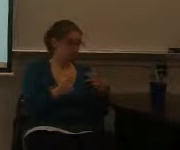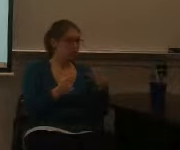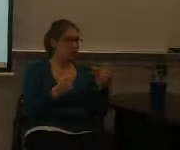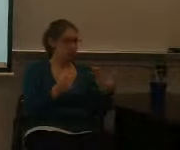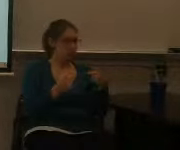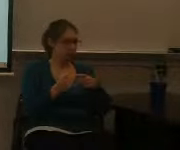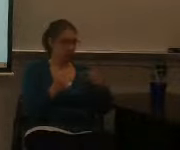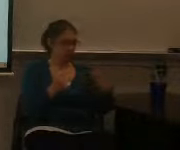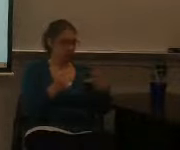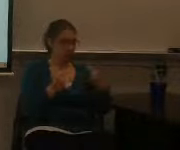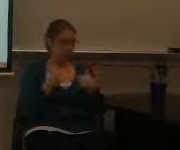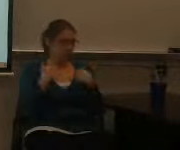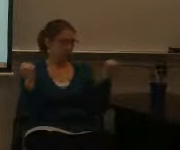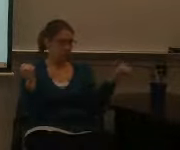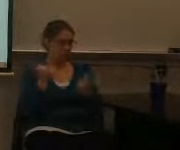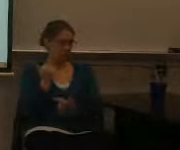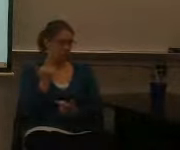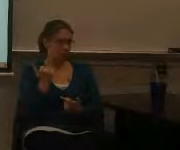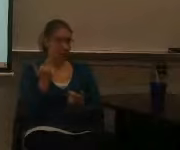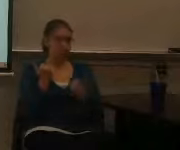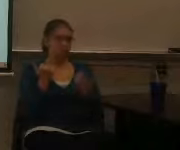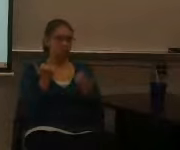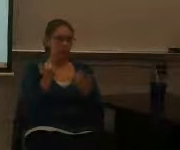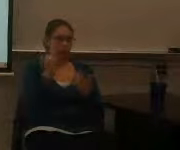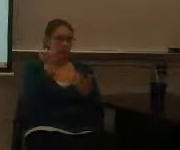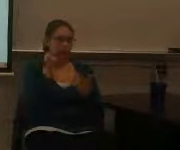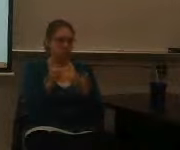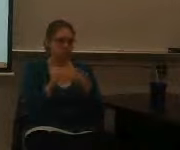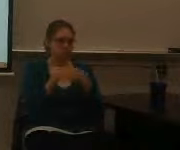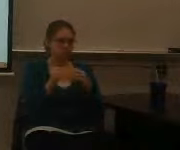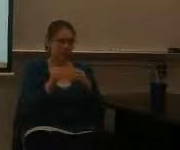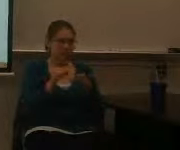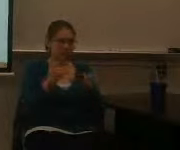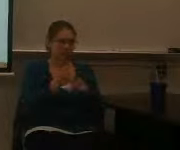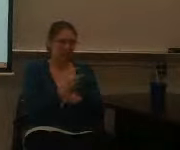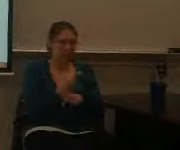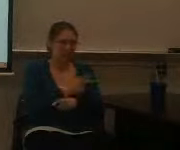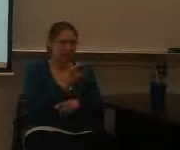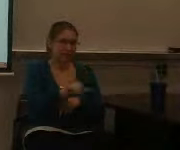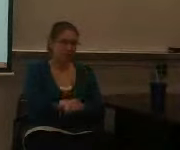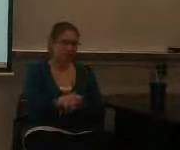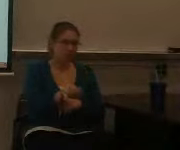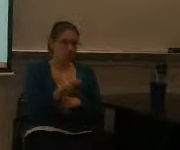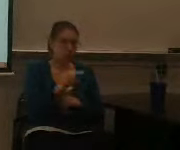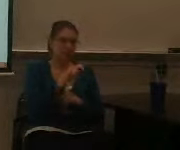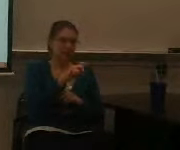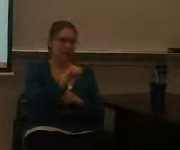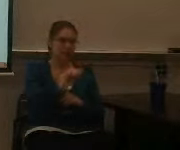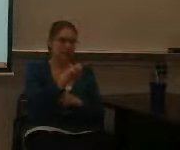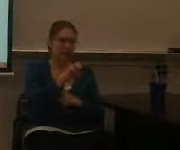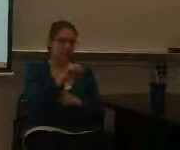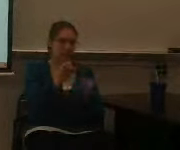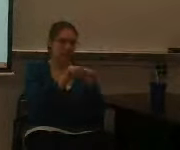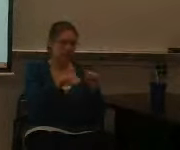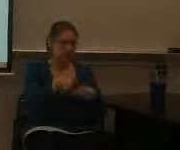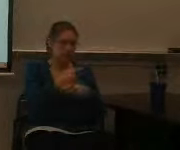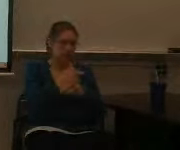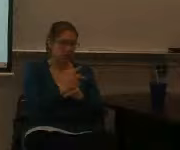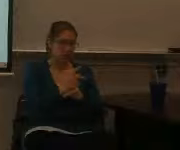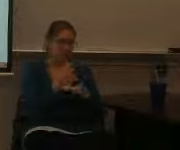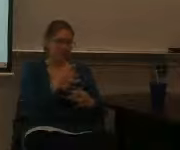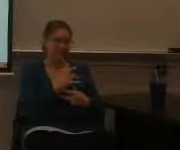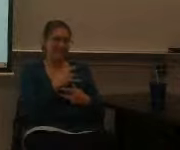gross primary production. And if you calculate that, the net ecosystem production tends to